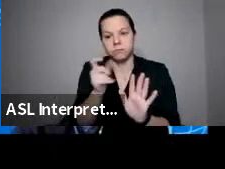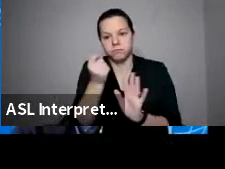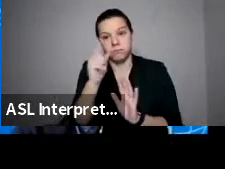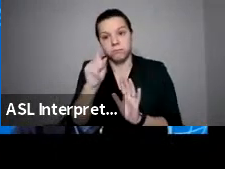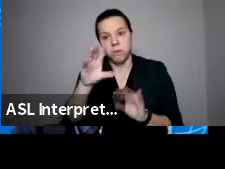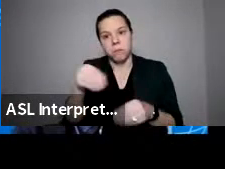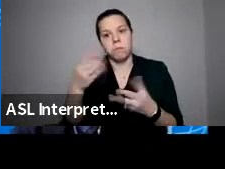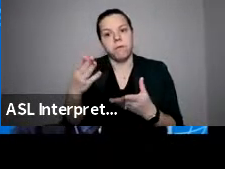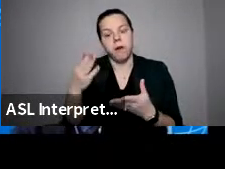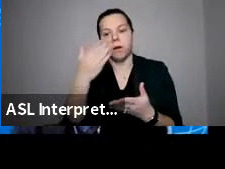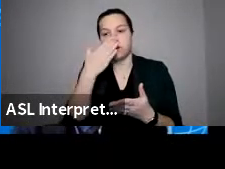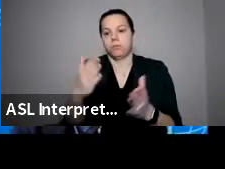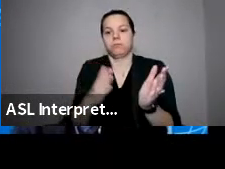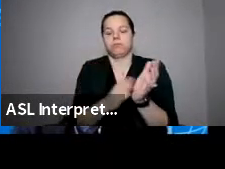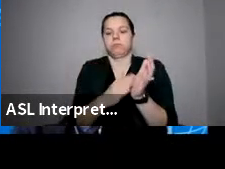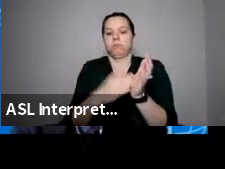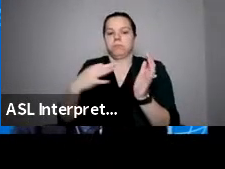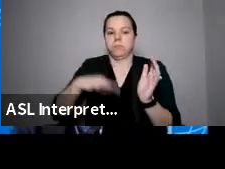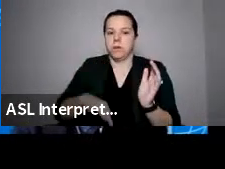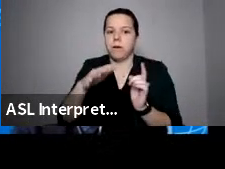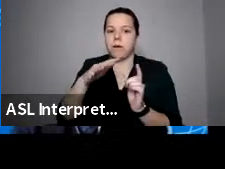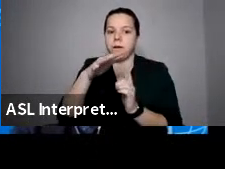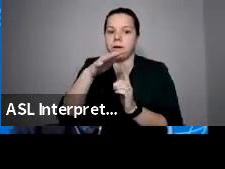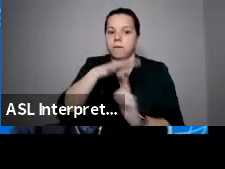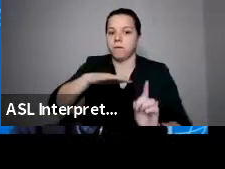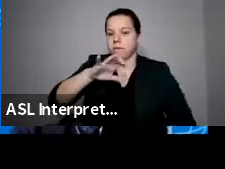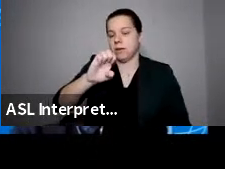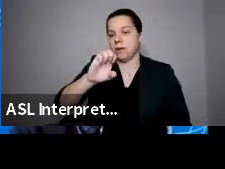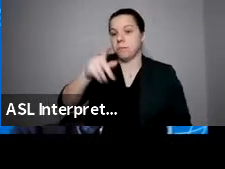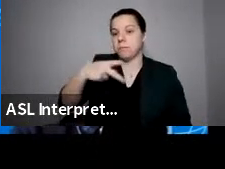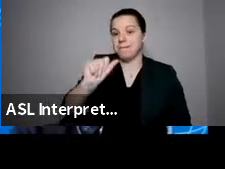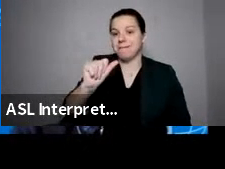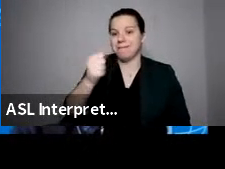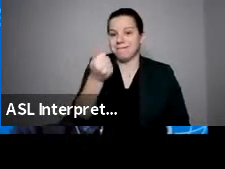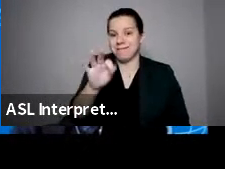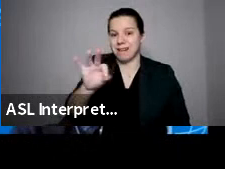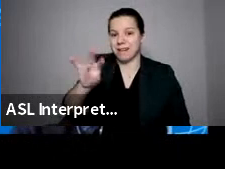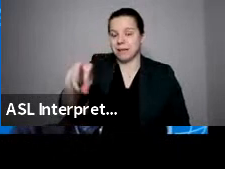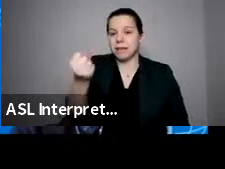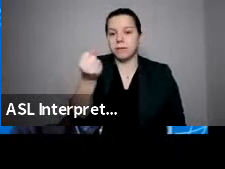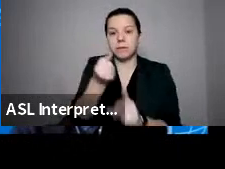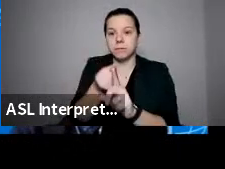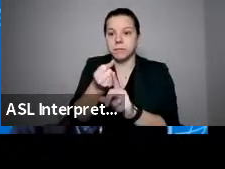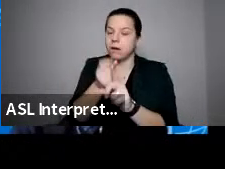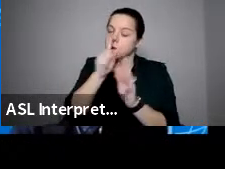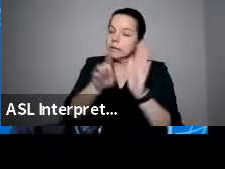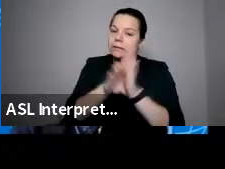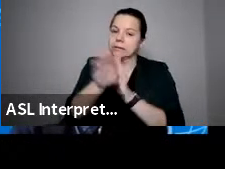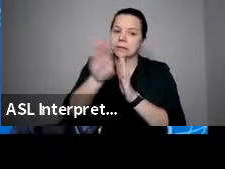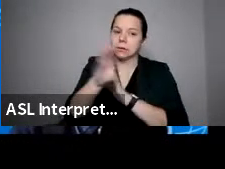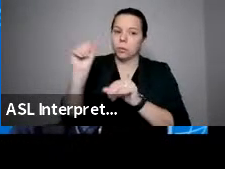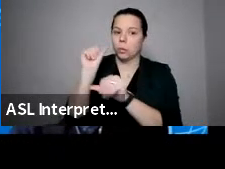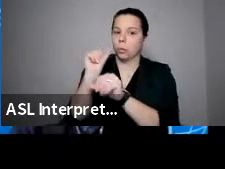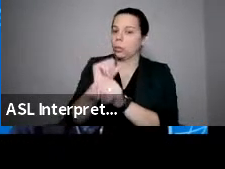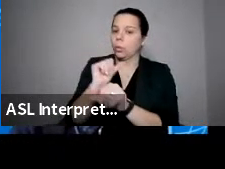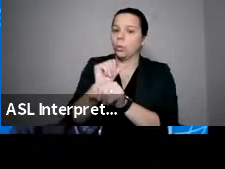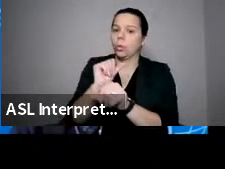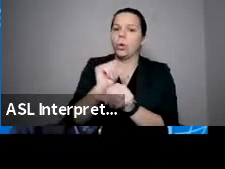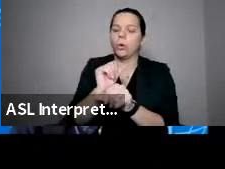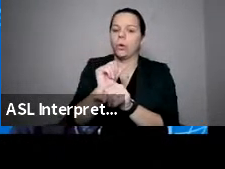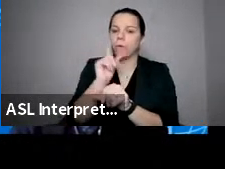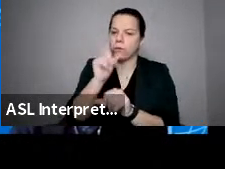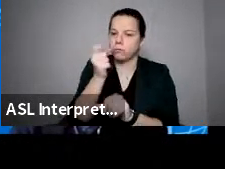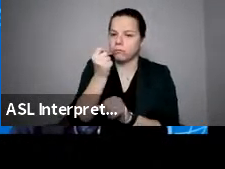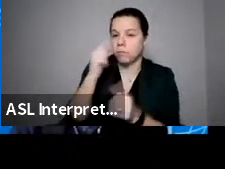The Environmental Protection Agency in the 1970s did considerable and very good work to understand